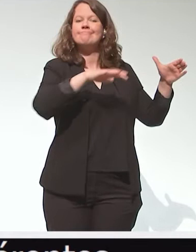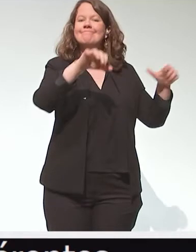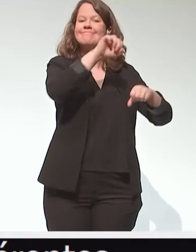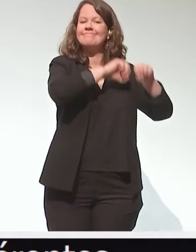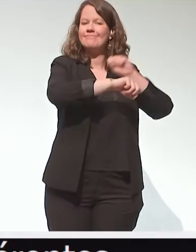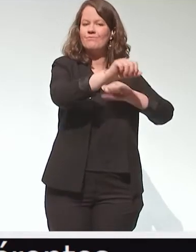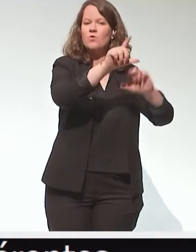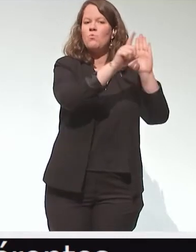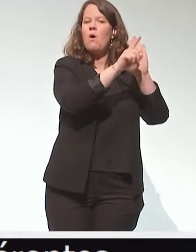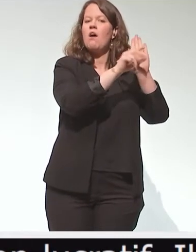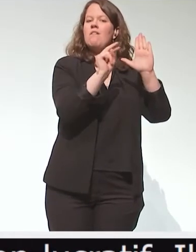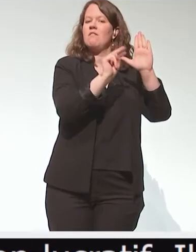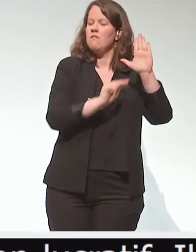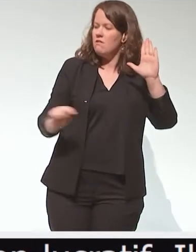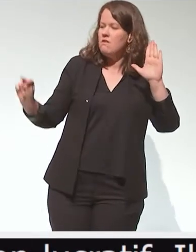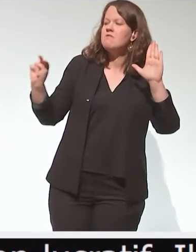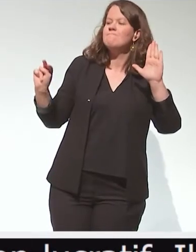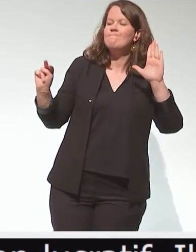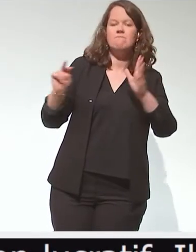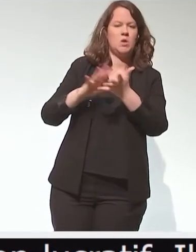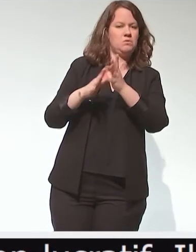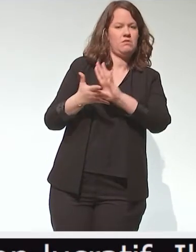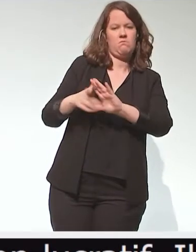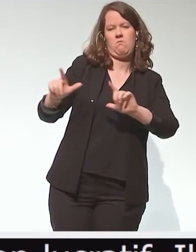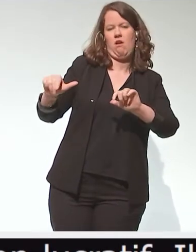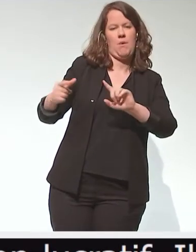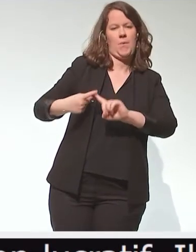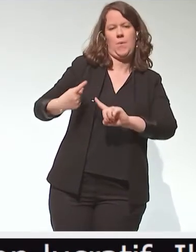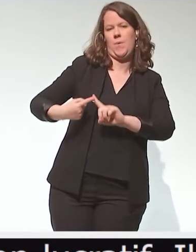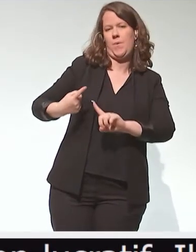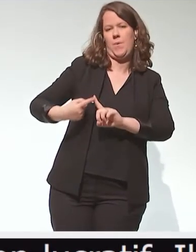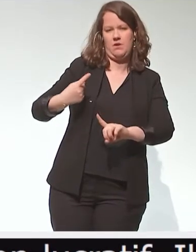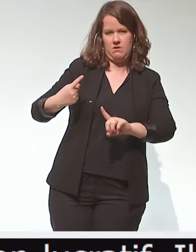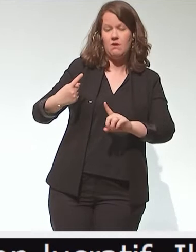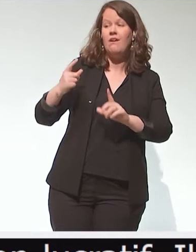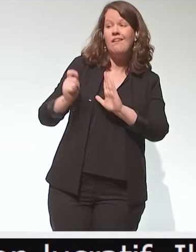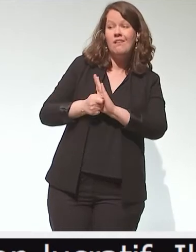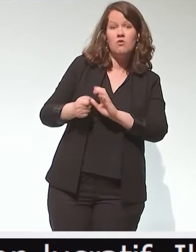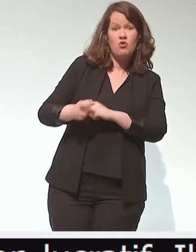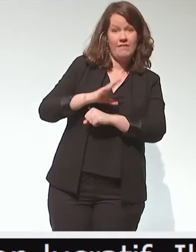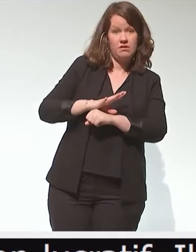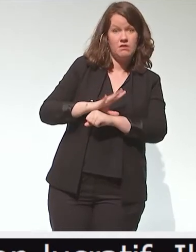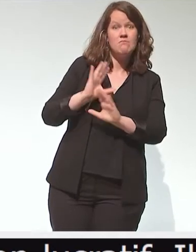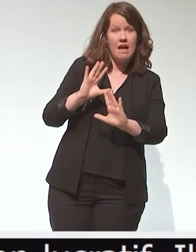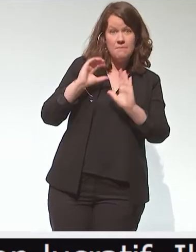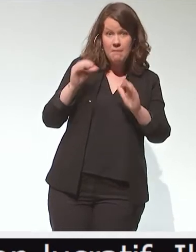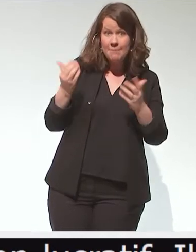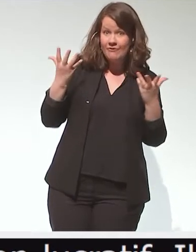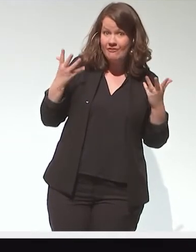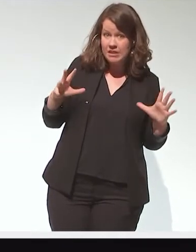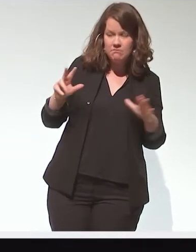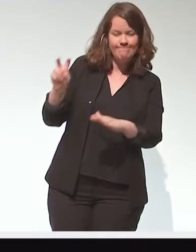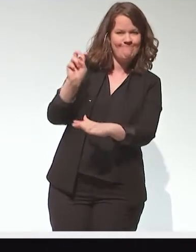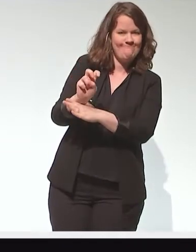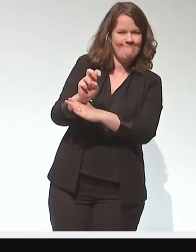Policymakers, decision makers need to see those NGOs as an important infrastructure, particularly in times of crisis, and they need to be